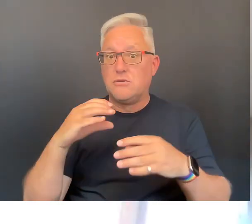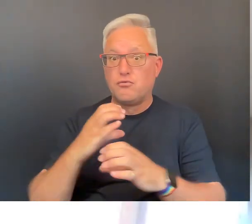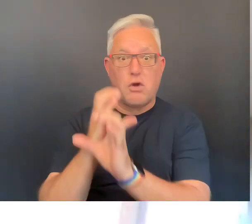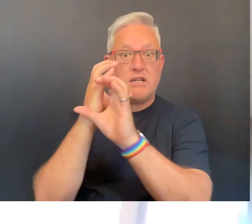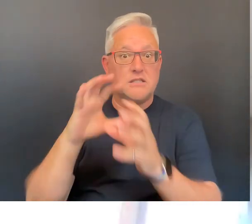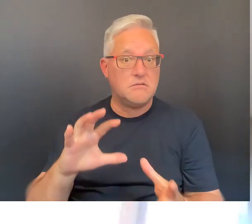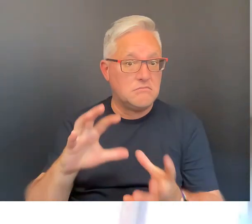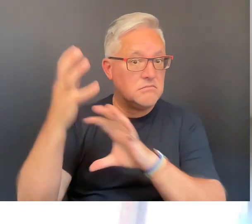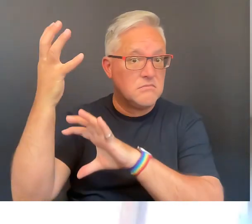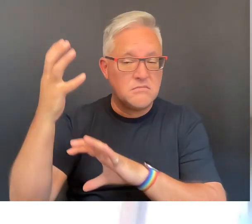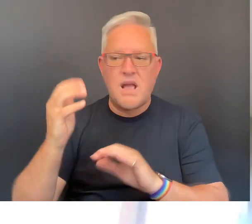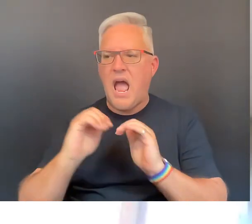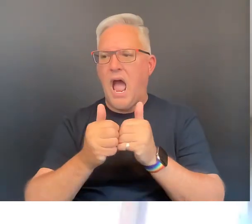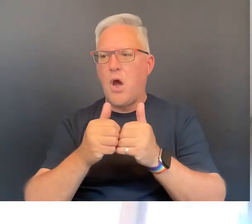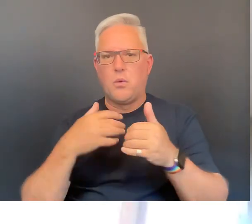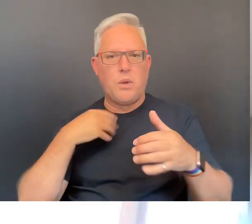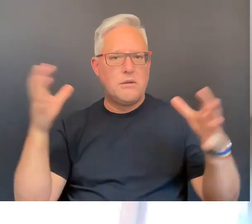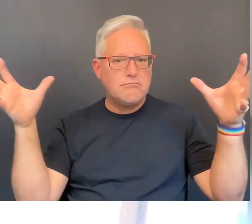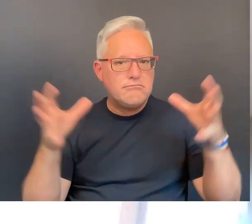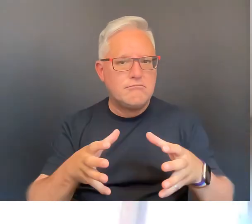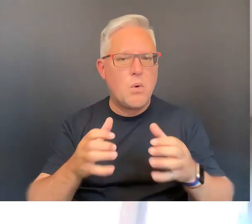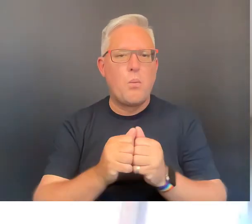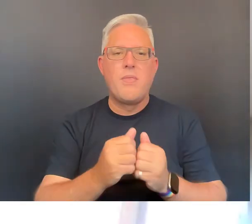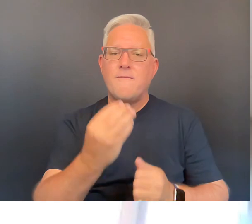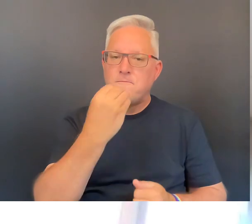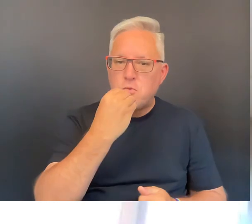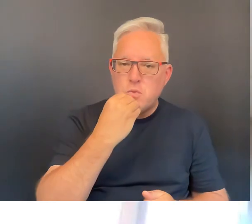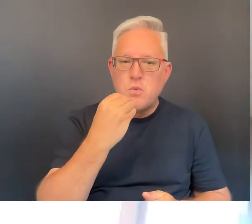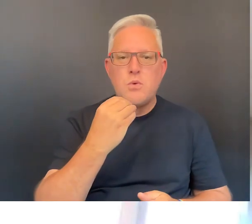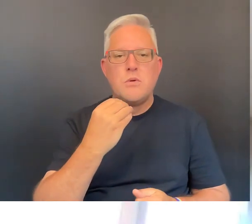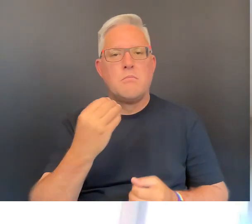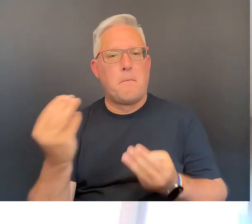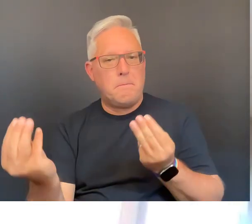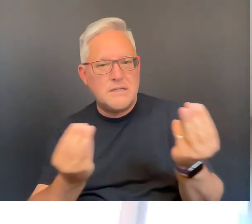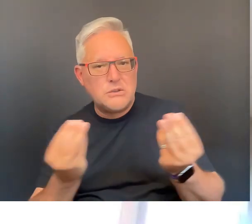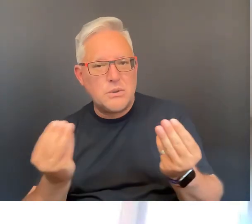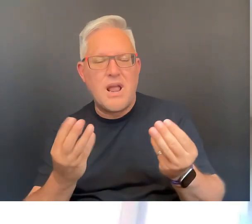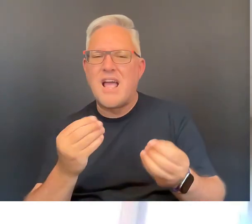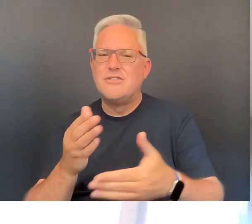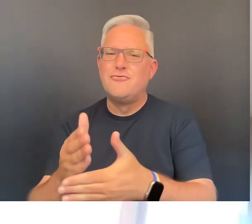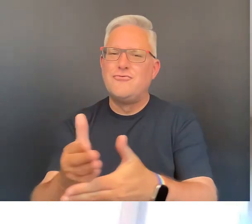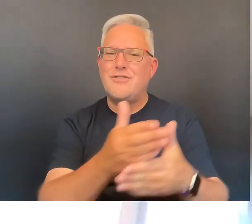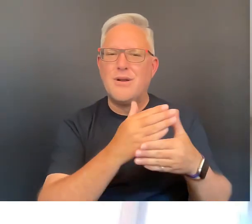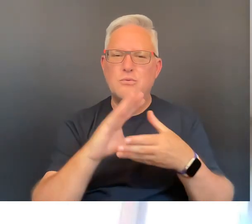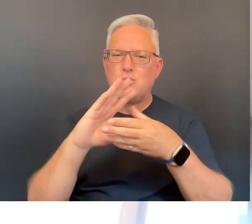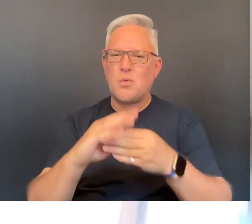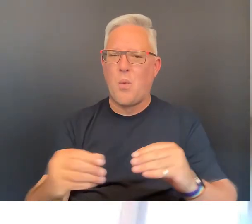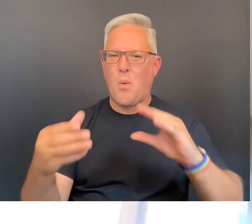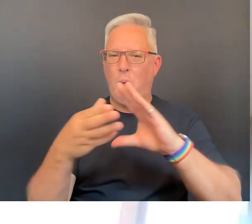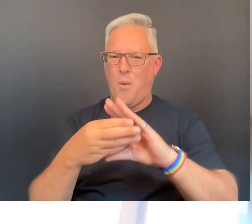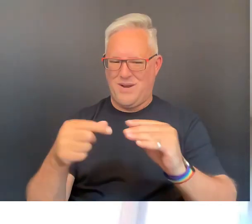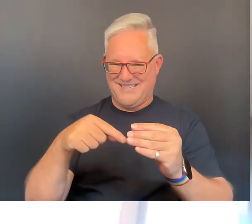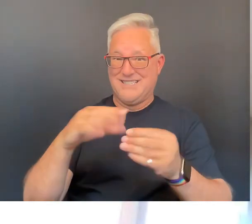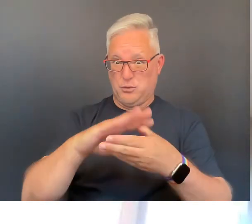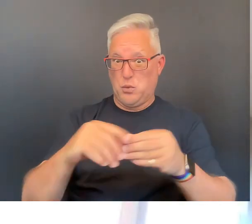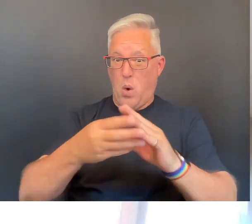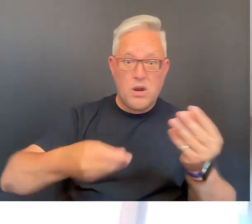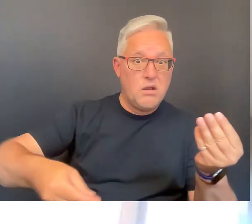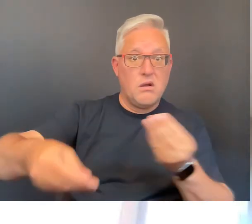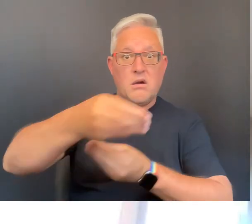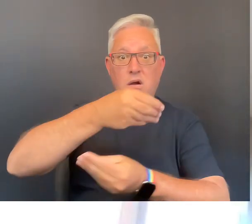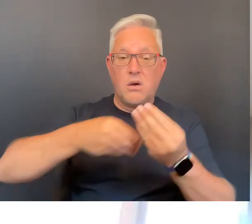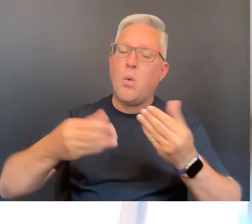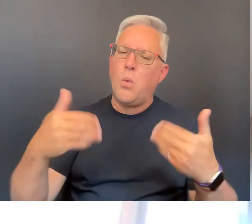come together around food, ministry, and share stories? And I think stories are really important.